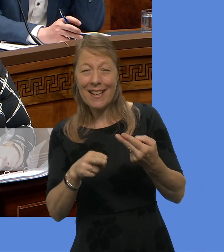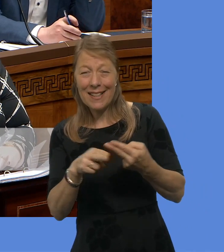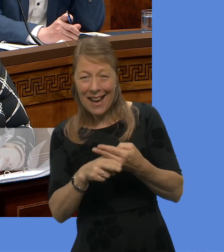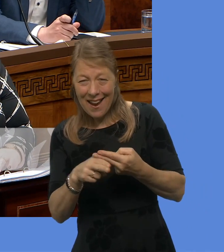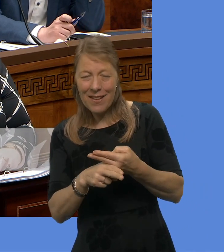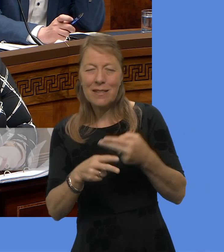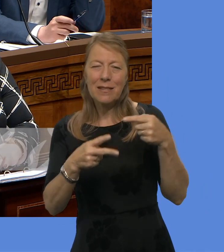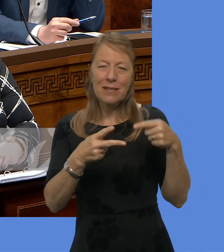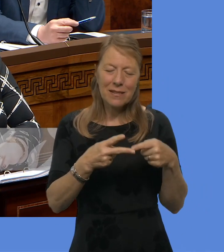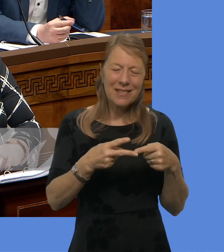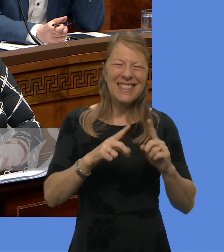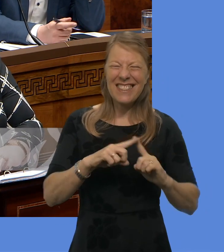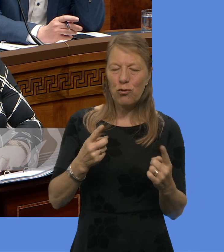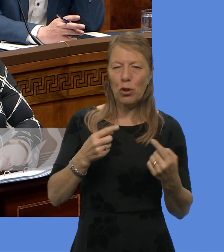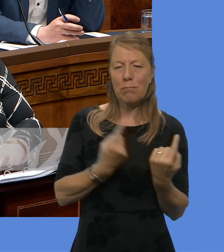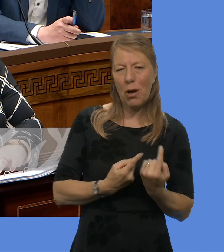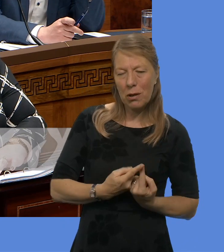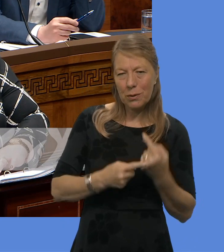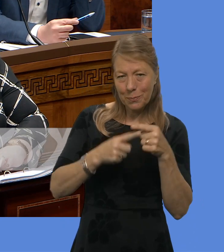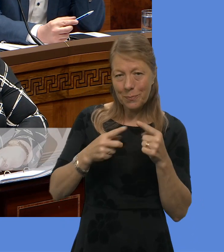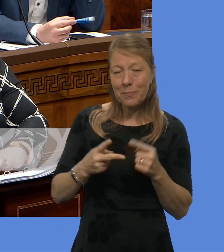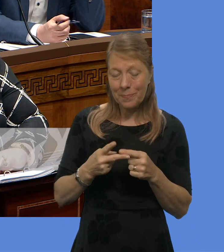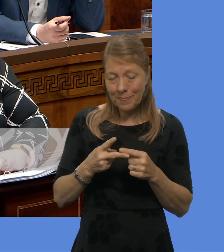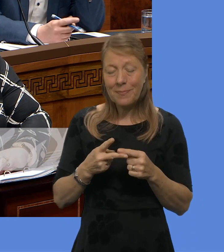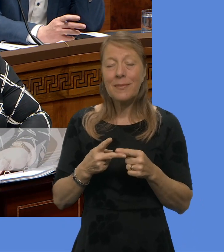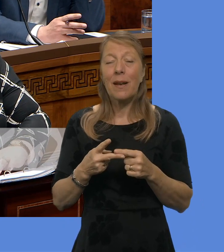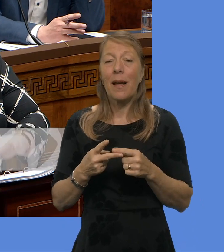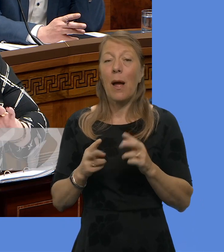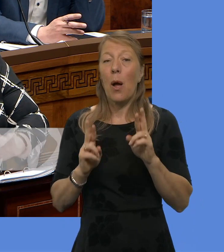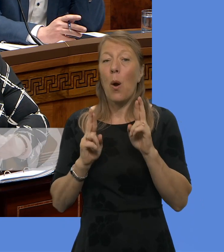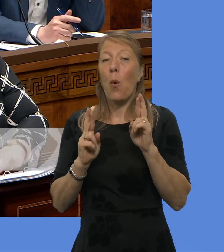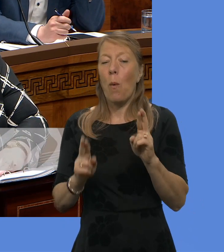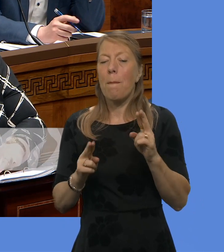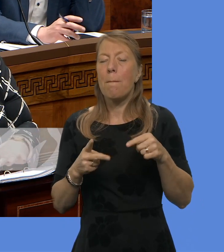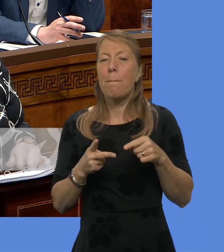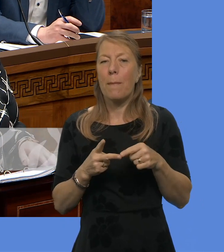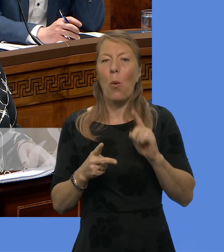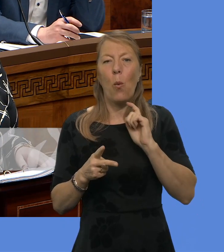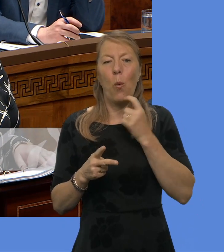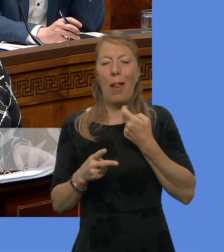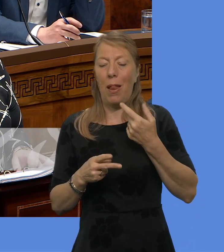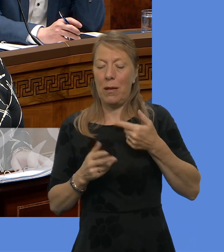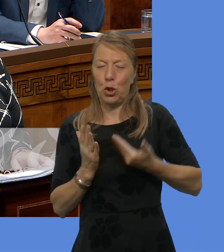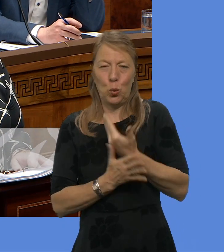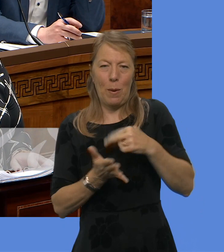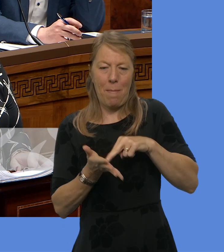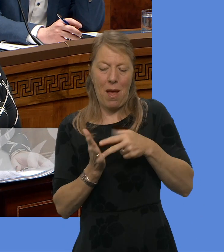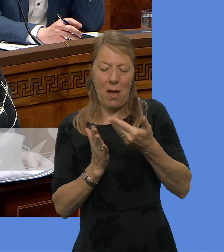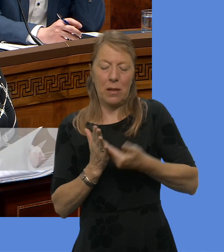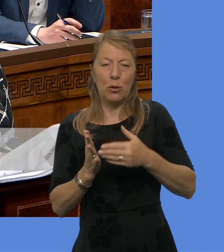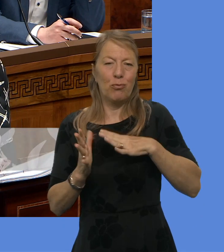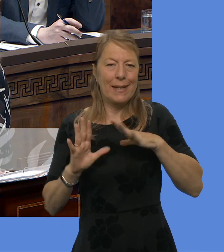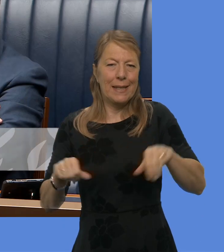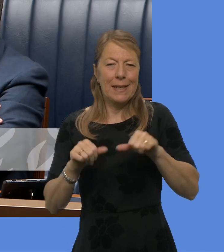offensive weapons. I would hope that both work streams, including the running of a surrender and compensation scheme, will be completed and provisions commence within